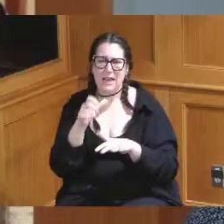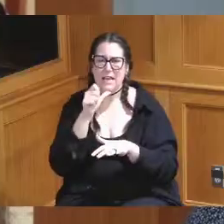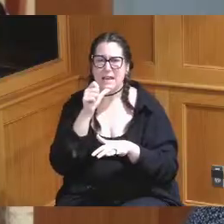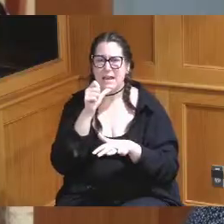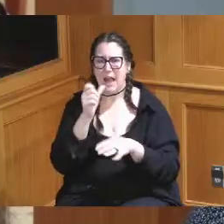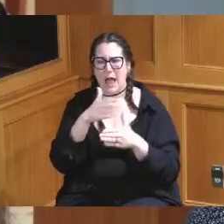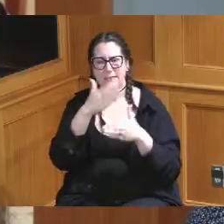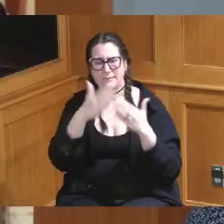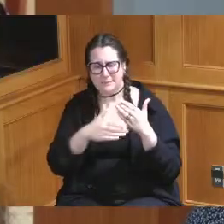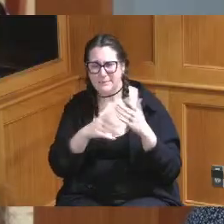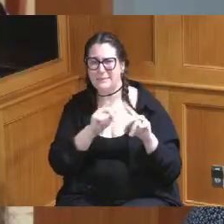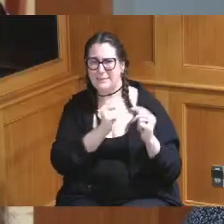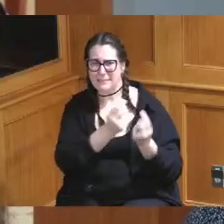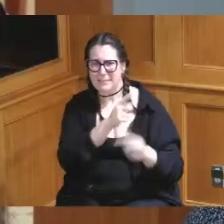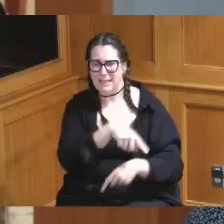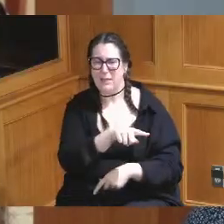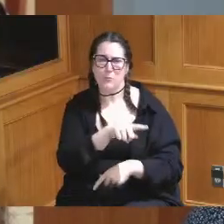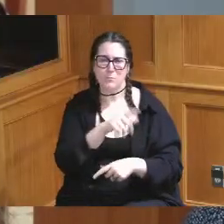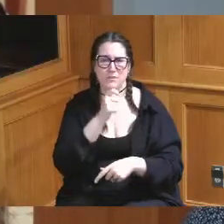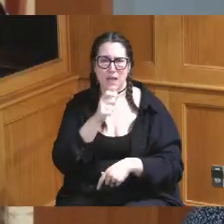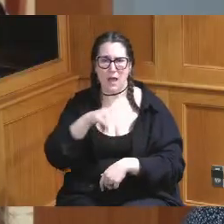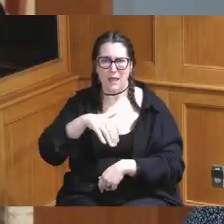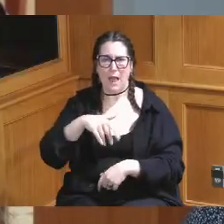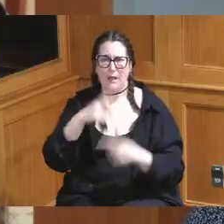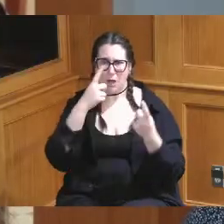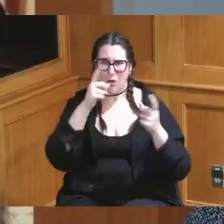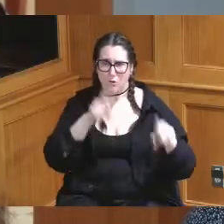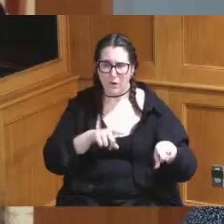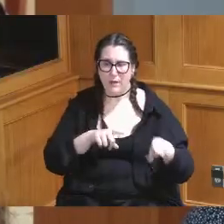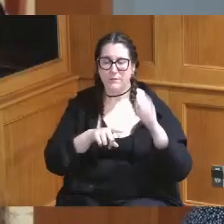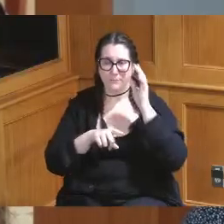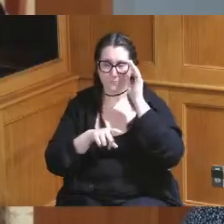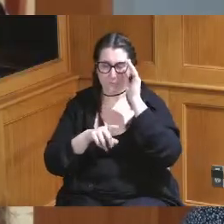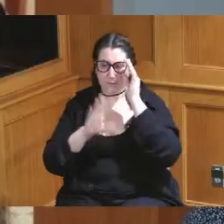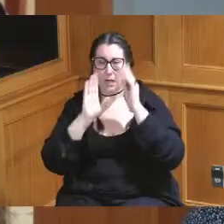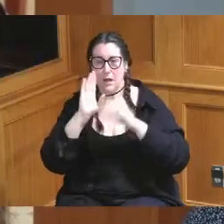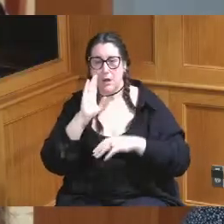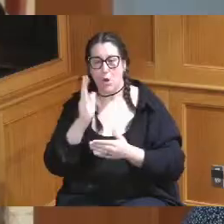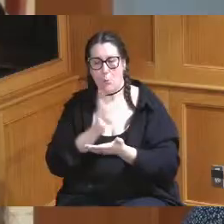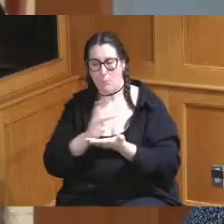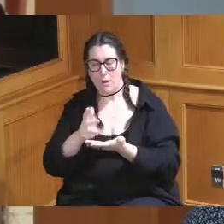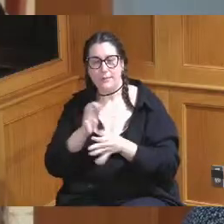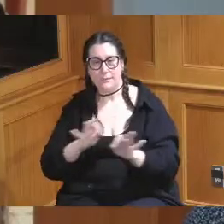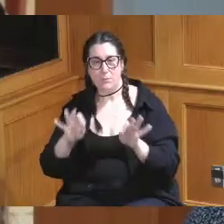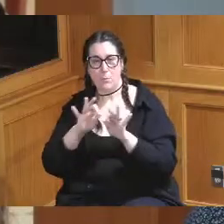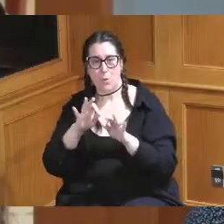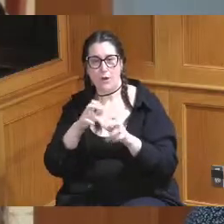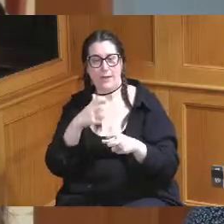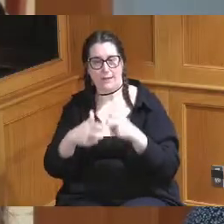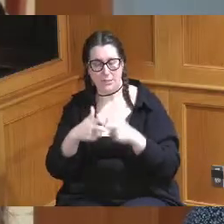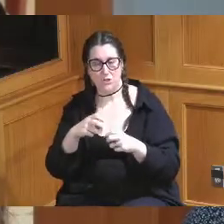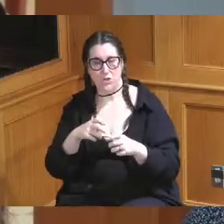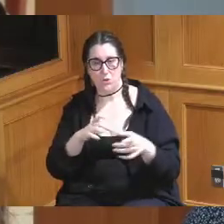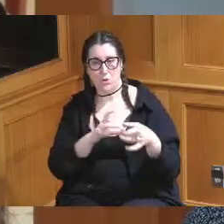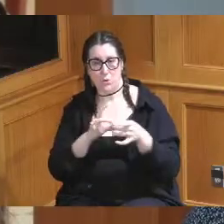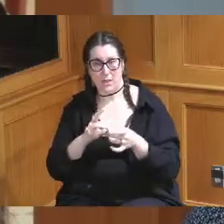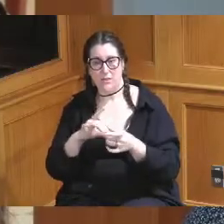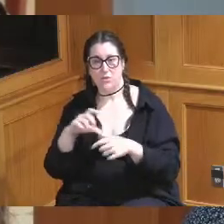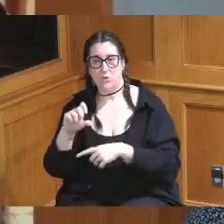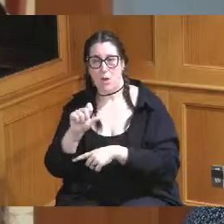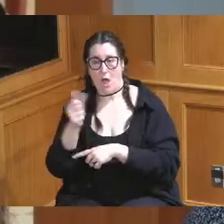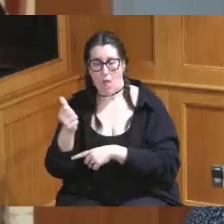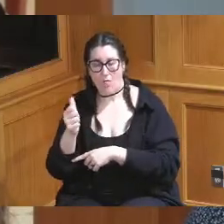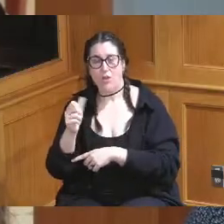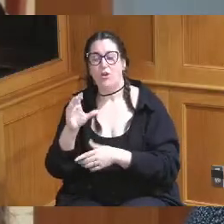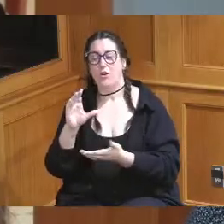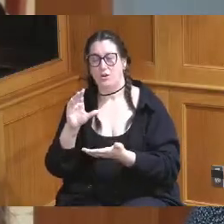concerned, namely around parking, which is a very important issue for us. Also with regard to certain uncapped